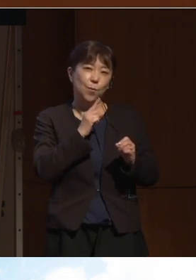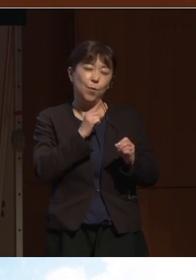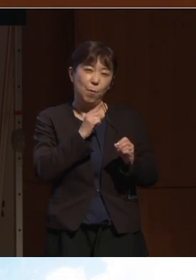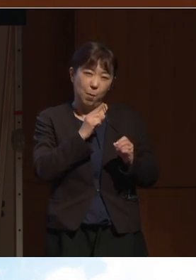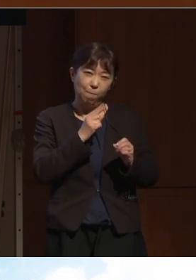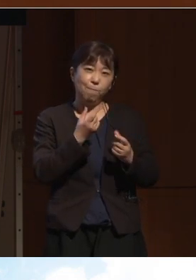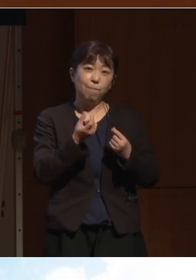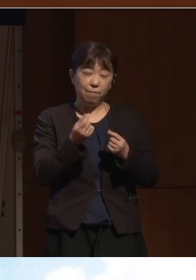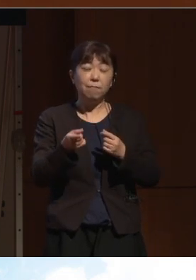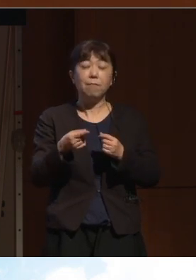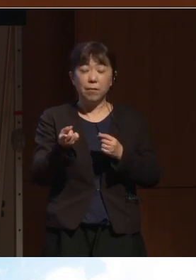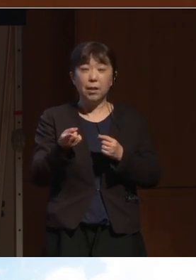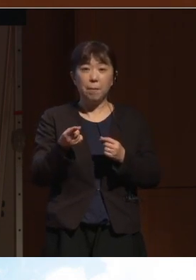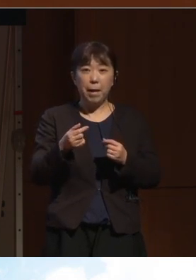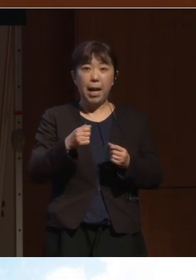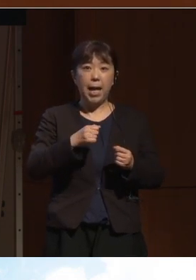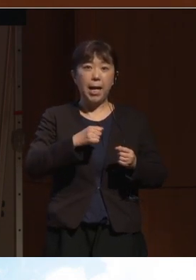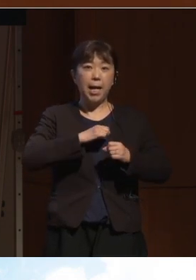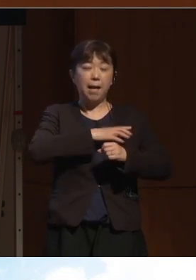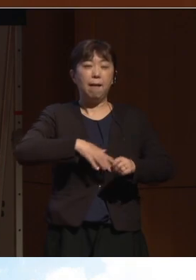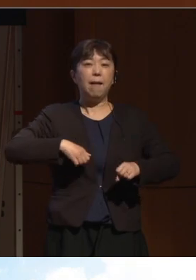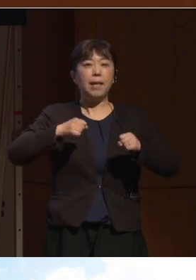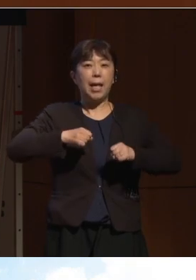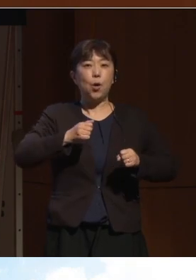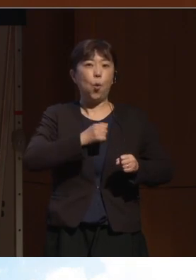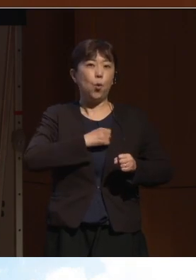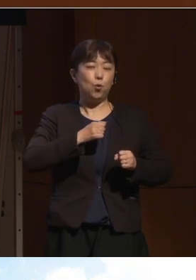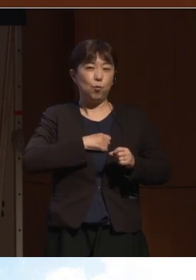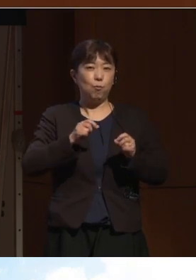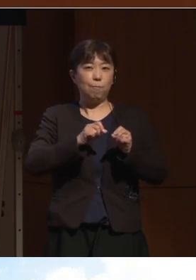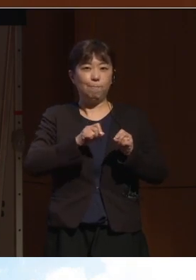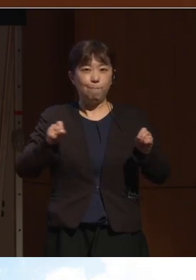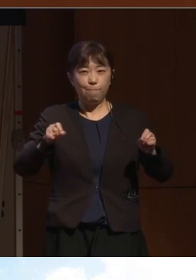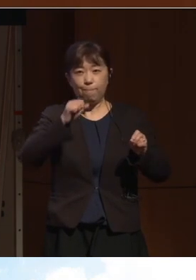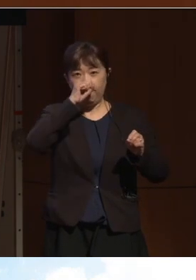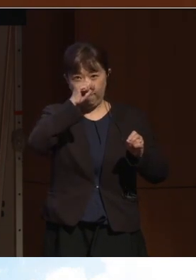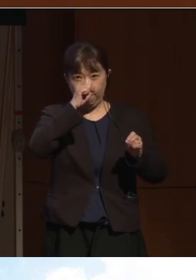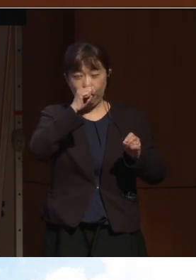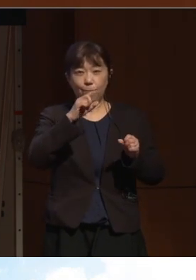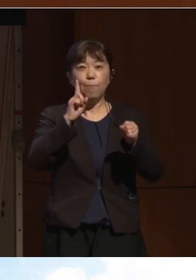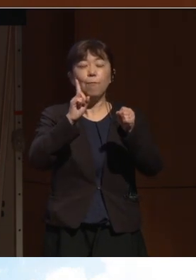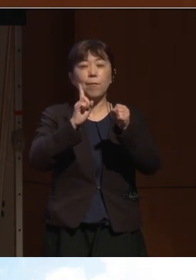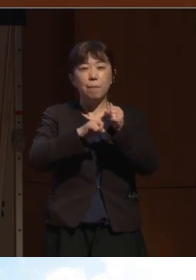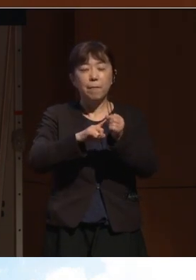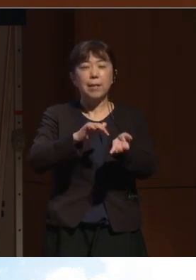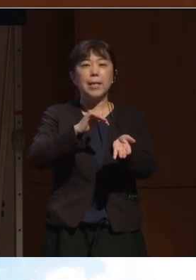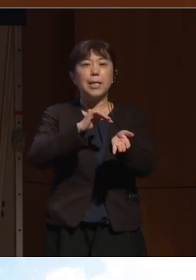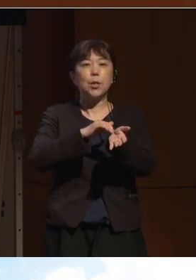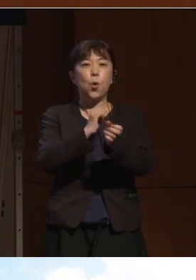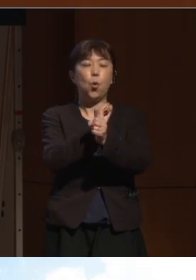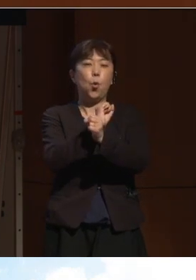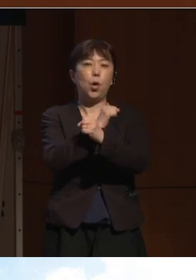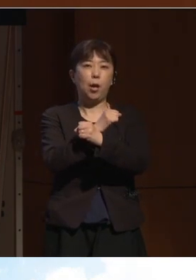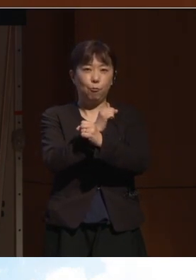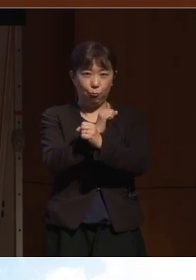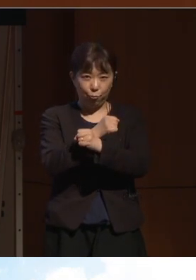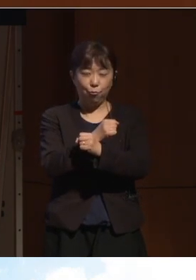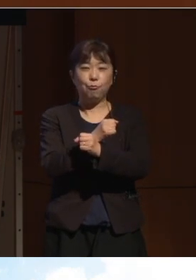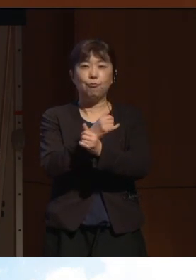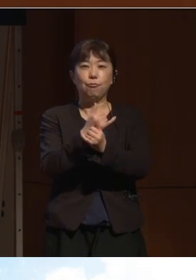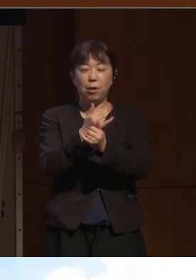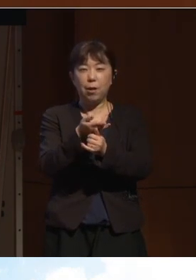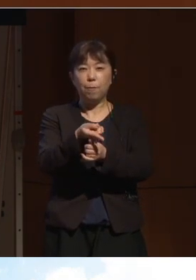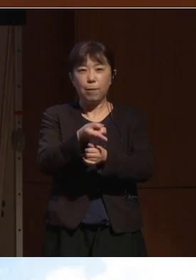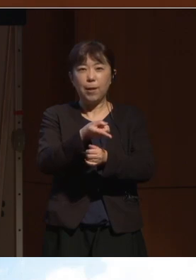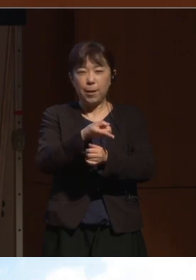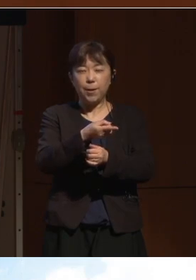play. I'll move on now from ageing to another combined challenge, which has been COVID. I will be relatively brief here, as I know we're going to be talking about